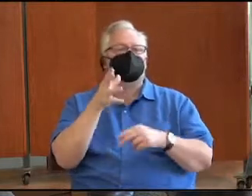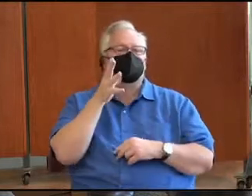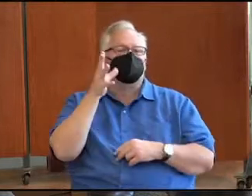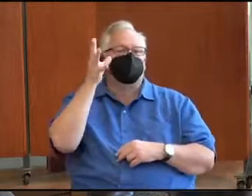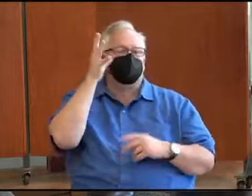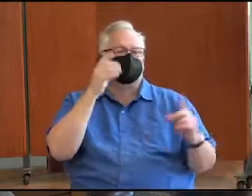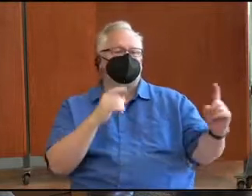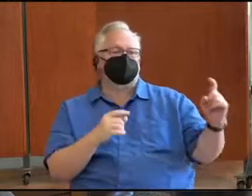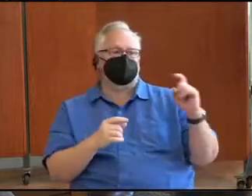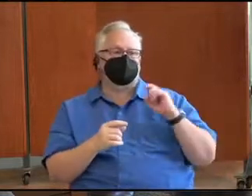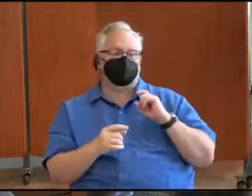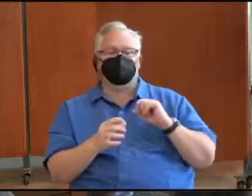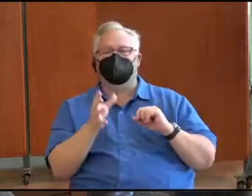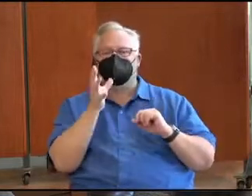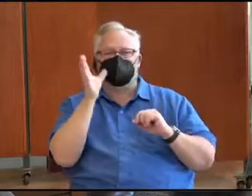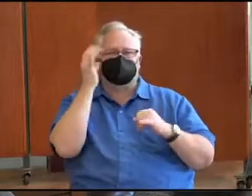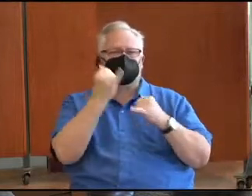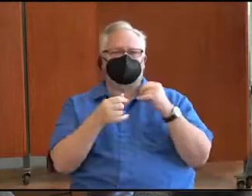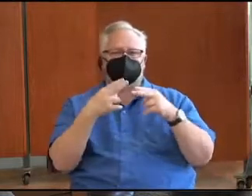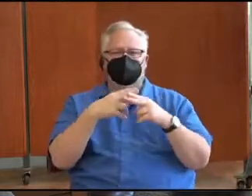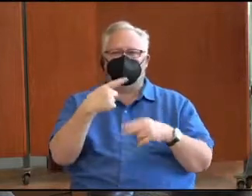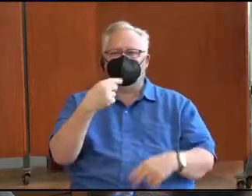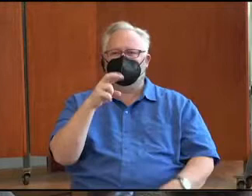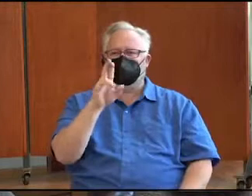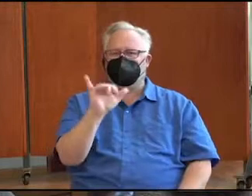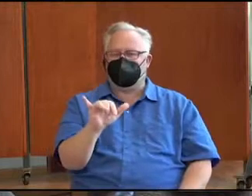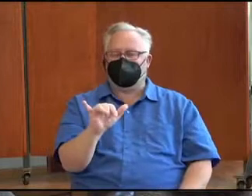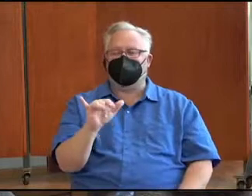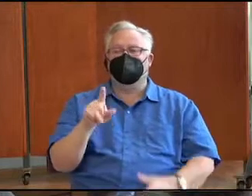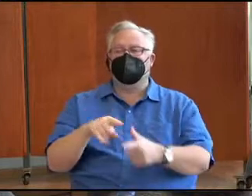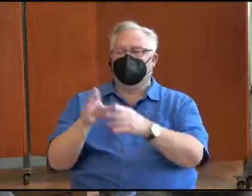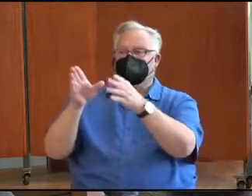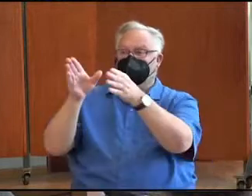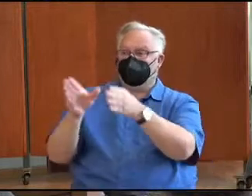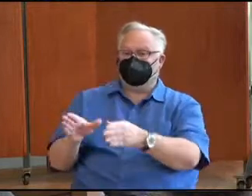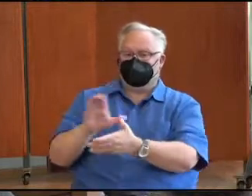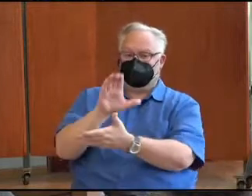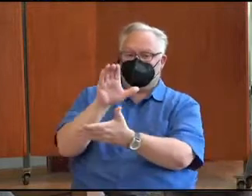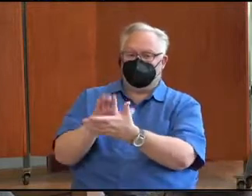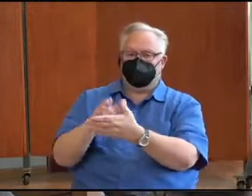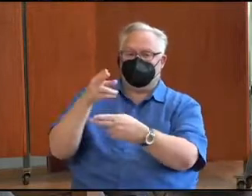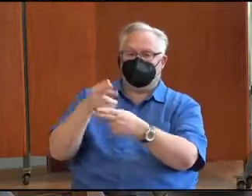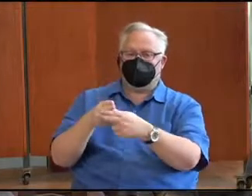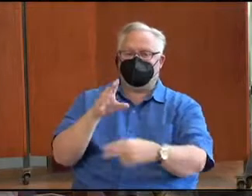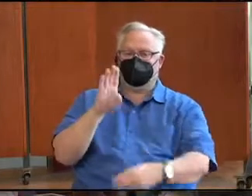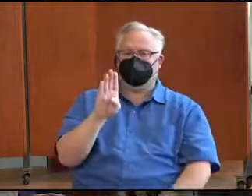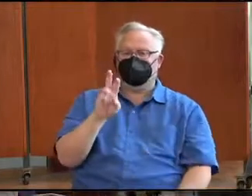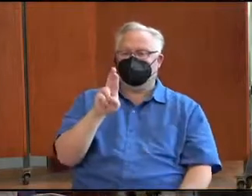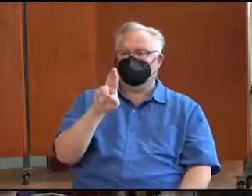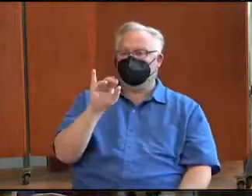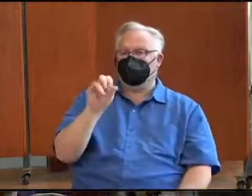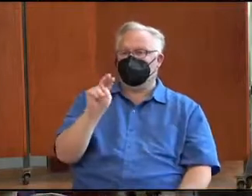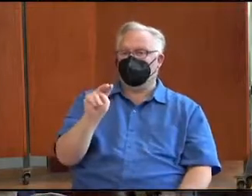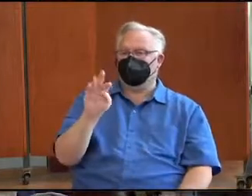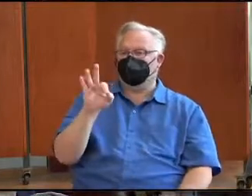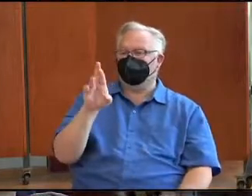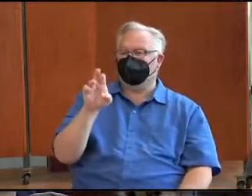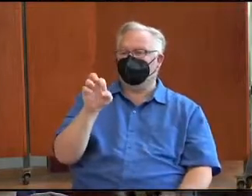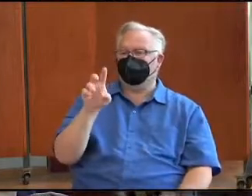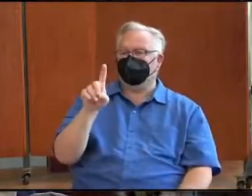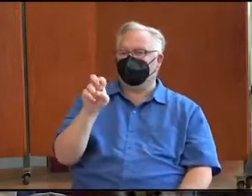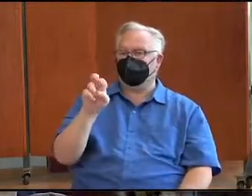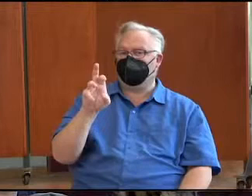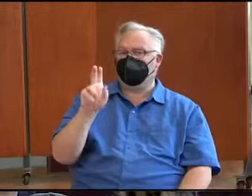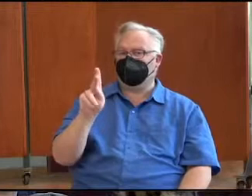parents have the last name Gray. But then I married a person whose name is Brian Frederick,